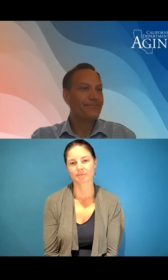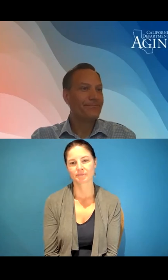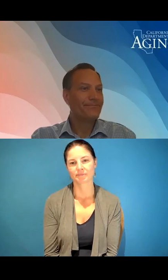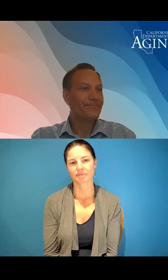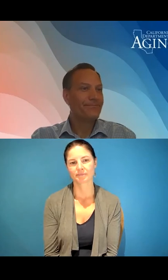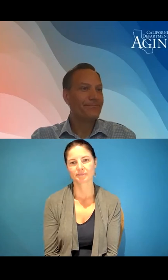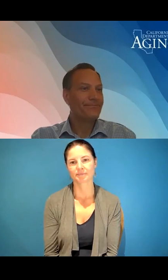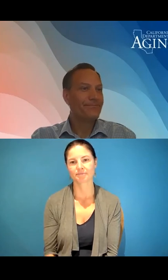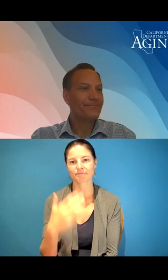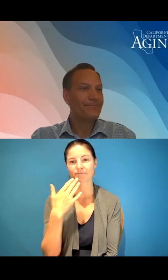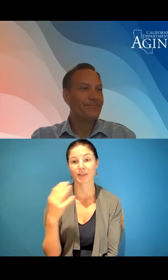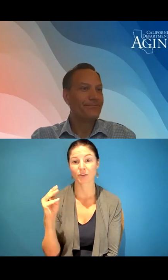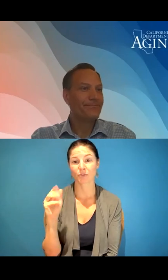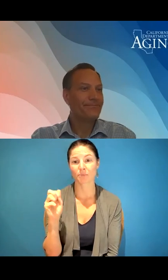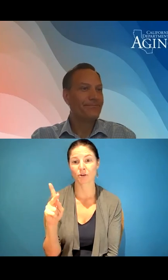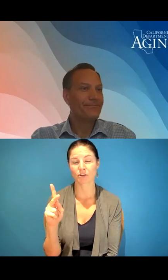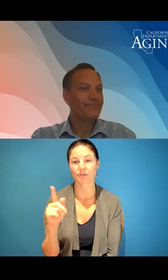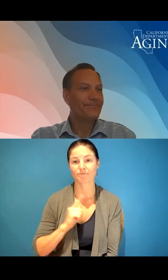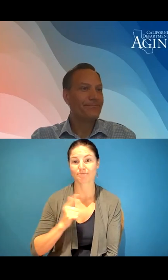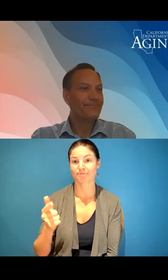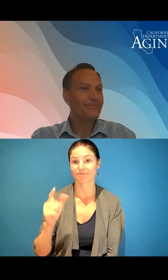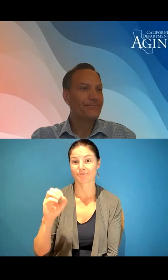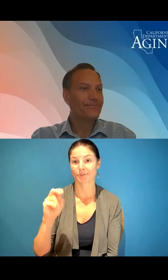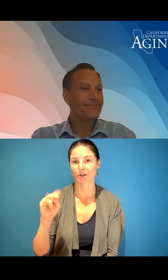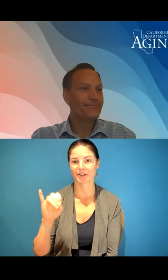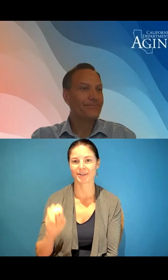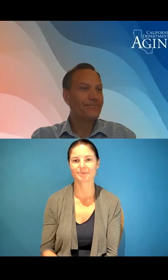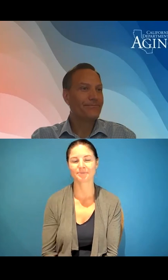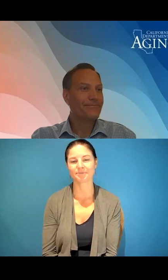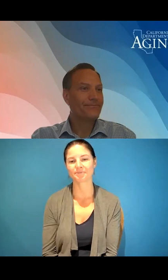Thank you so much, Mark. I think I'm going to hand it off to Connie.